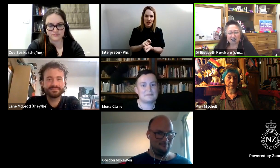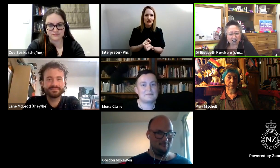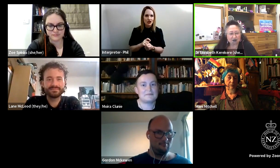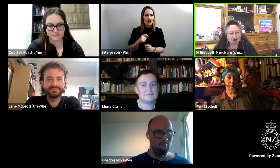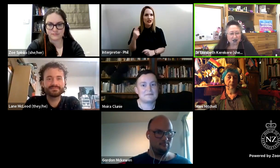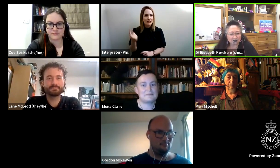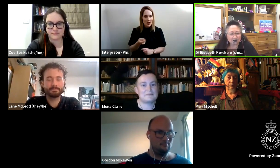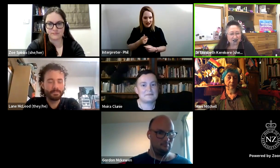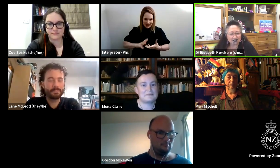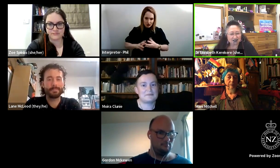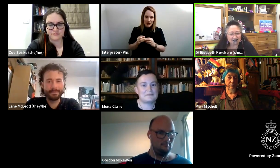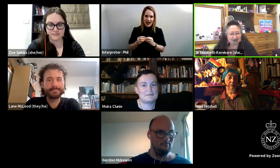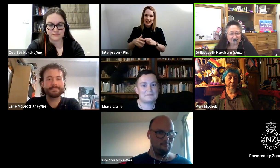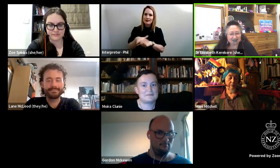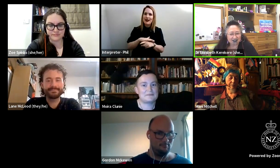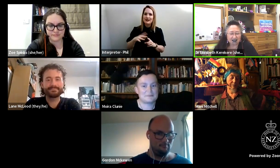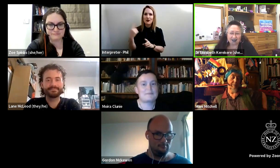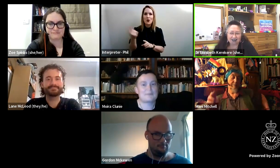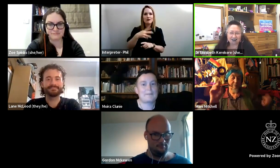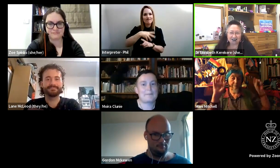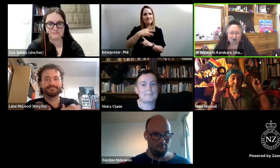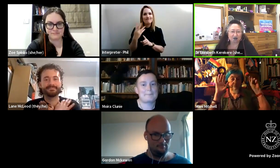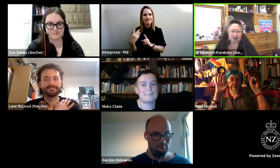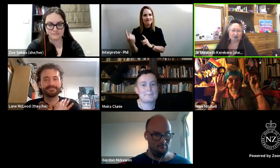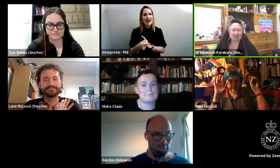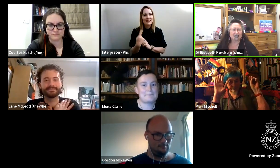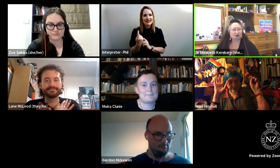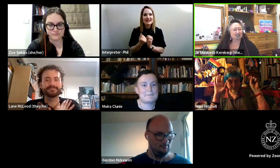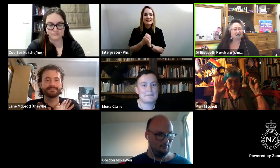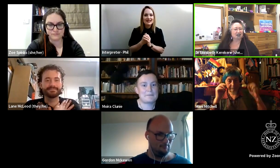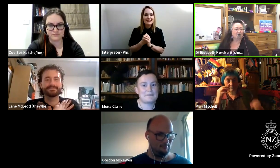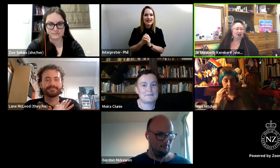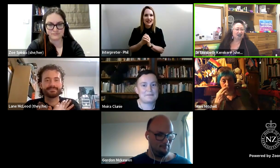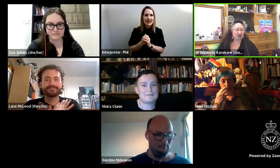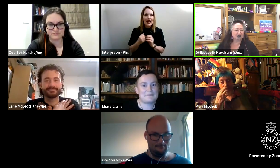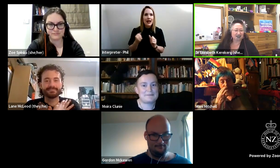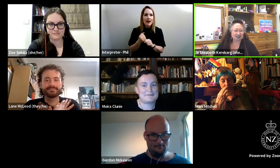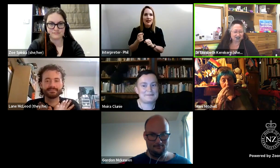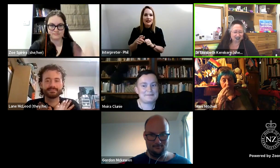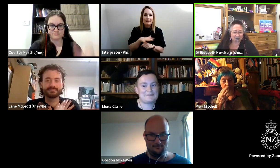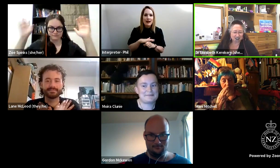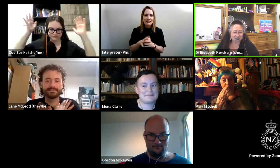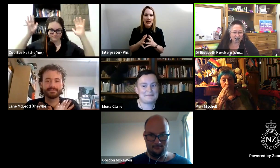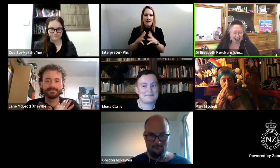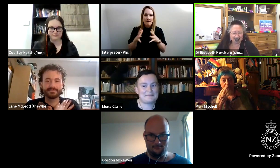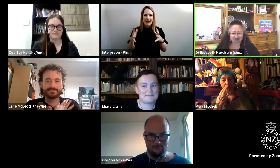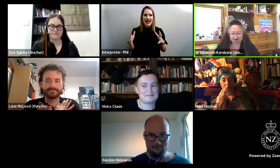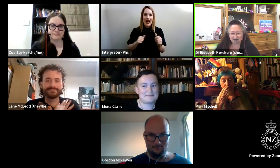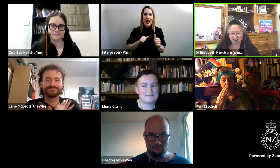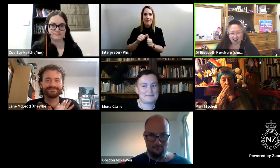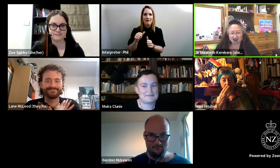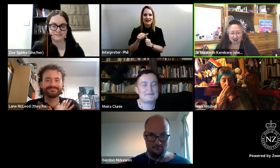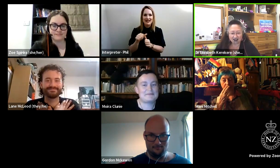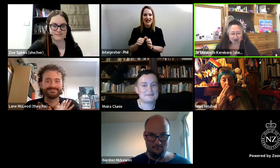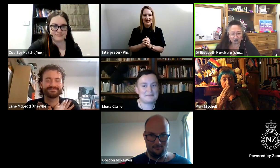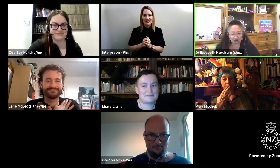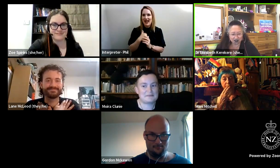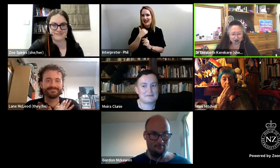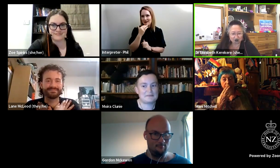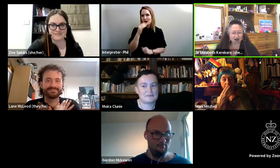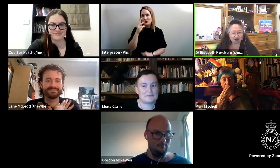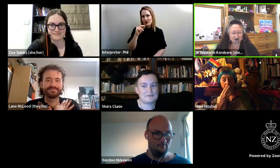let's create some space for us and move in and make that space bigger and better as much as we can. I like